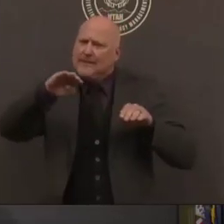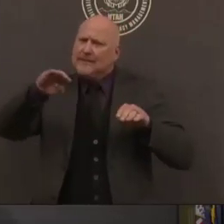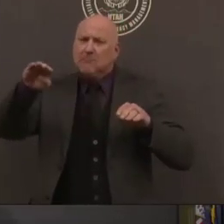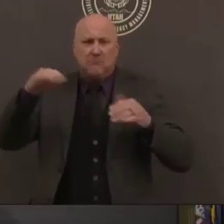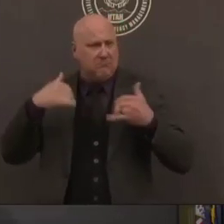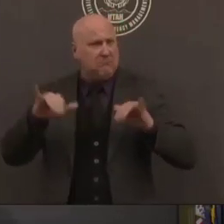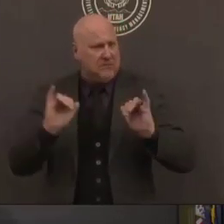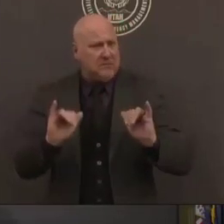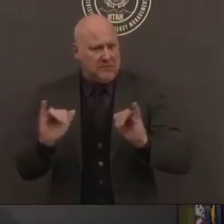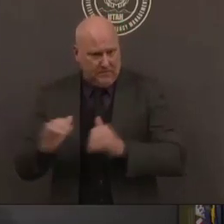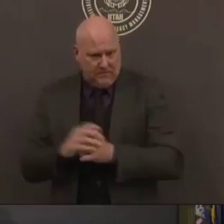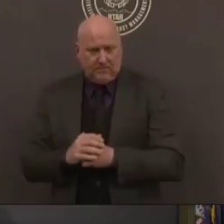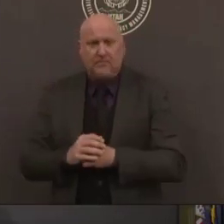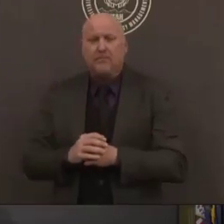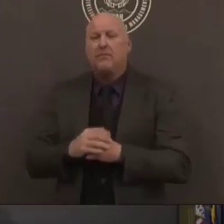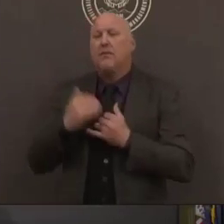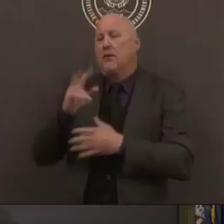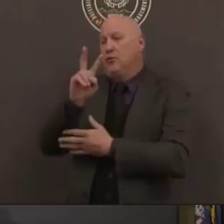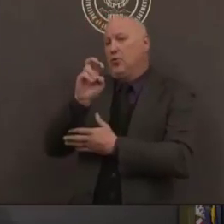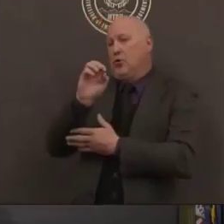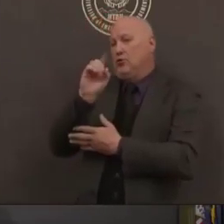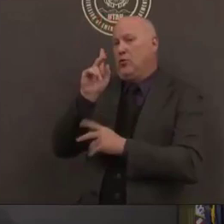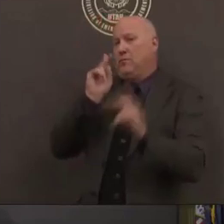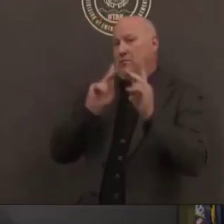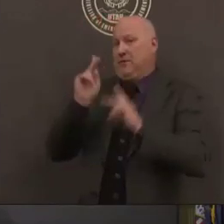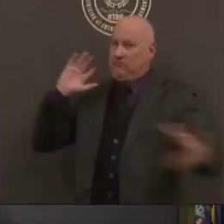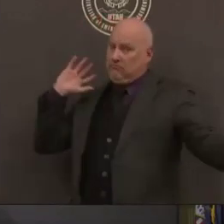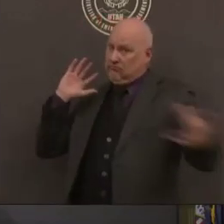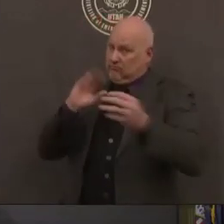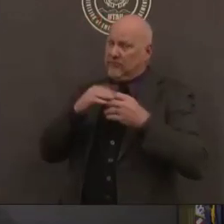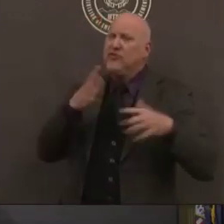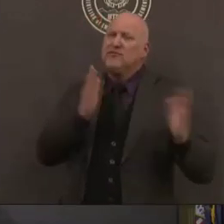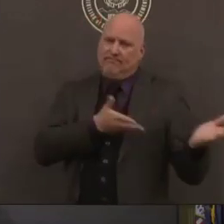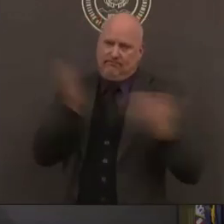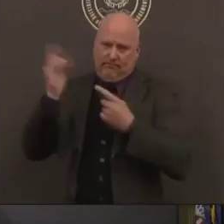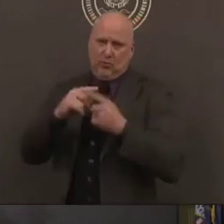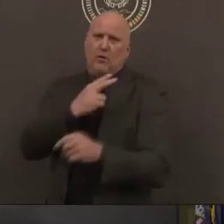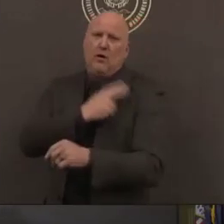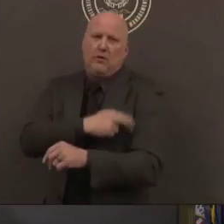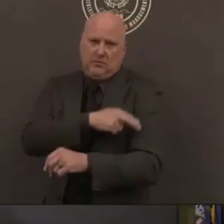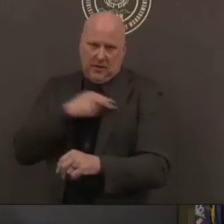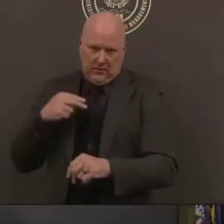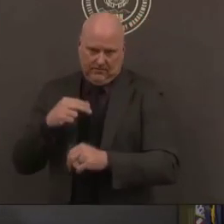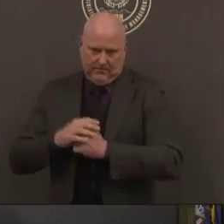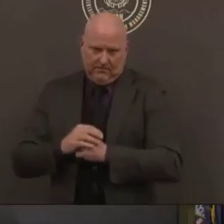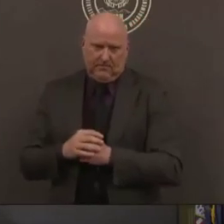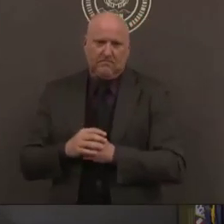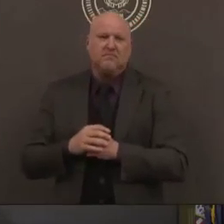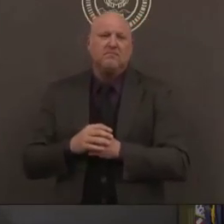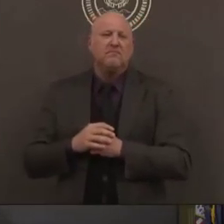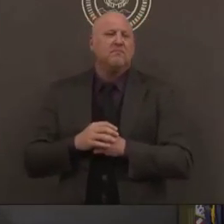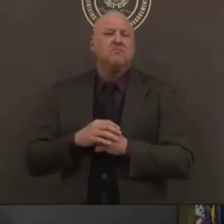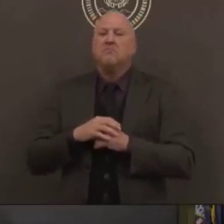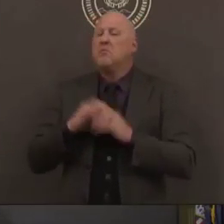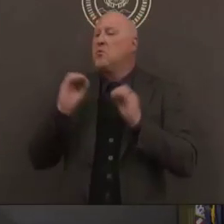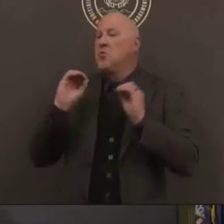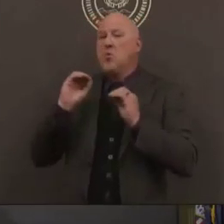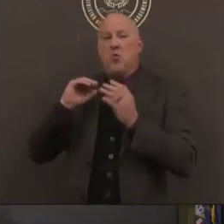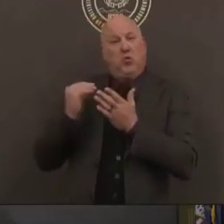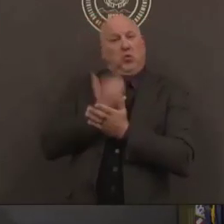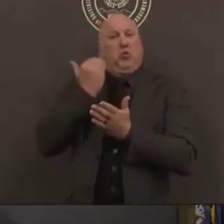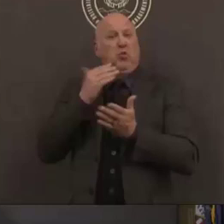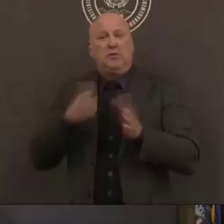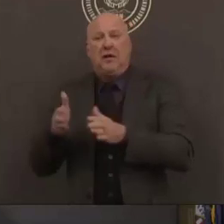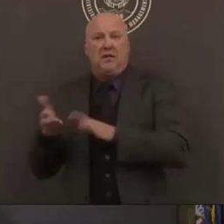hospitalization throughout this outbreak and maintain about a 9% hospitalization rate, and we have no new deaths to report today.